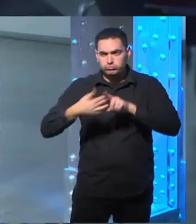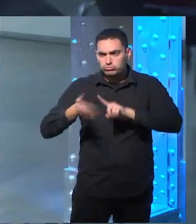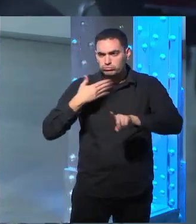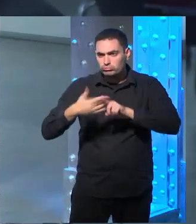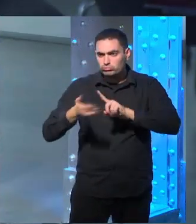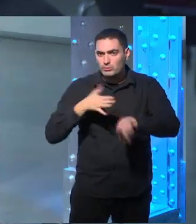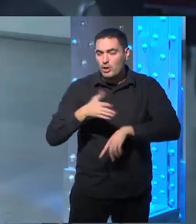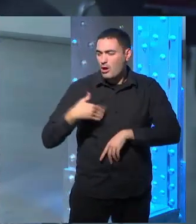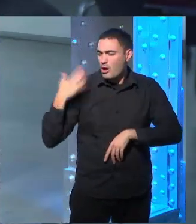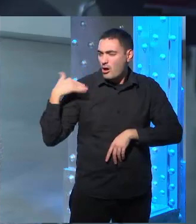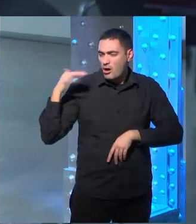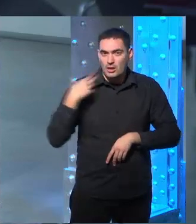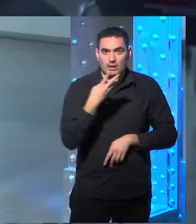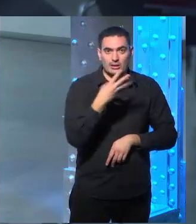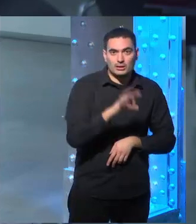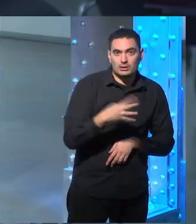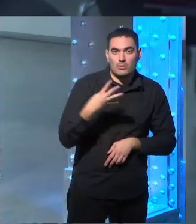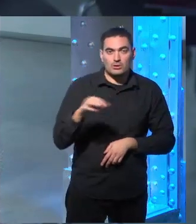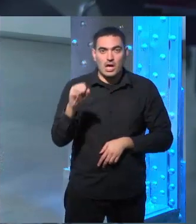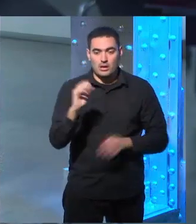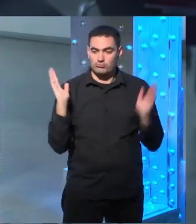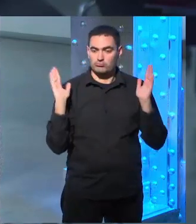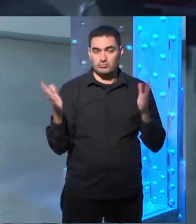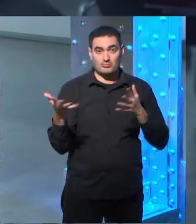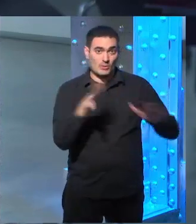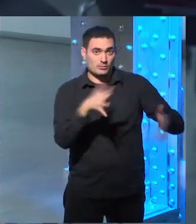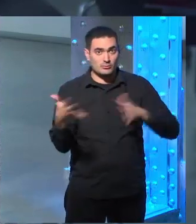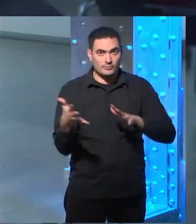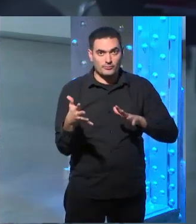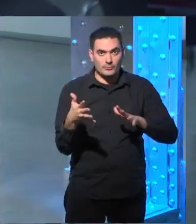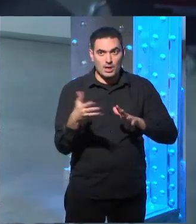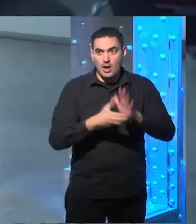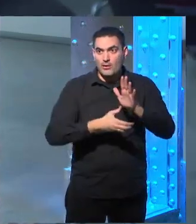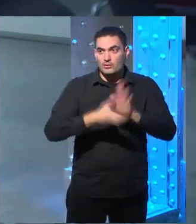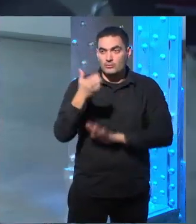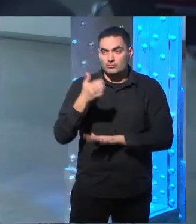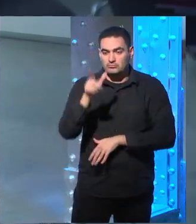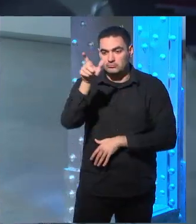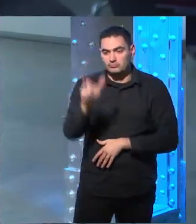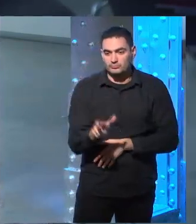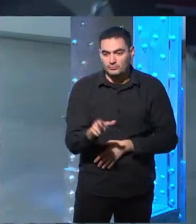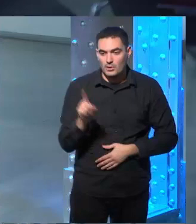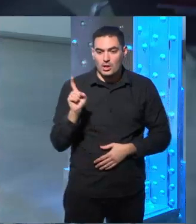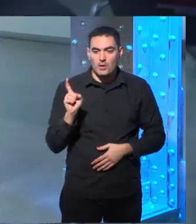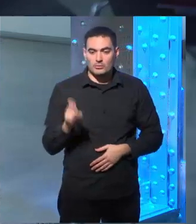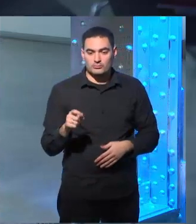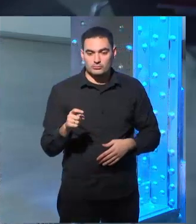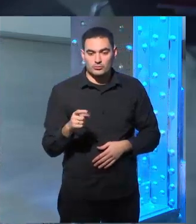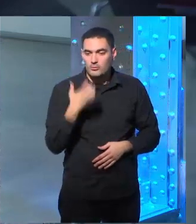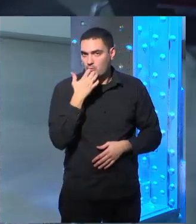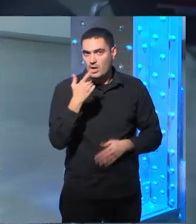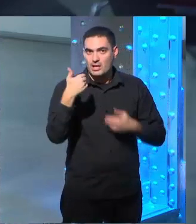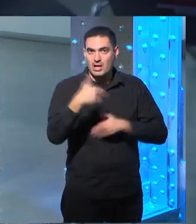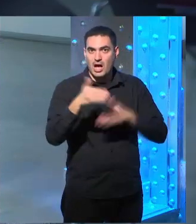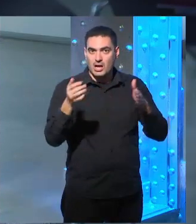medicine, it would be animal ill treatment. But there were people doing